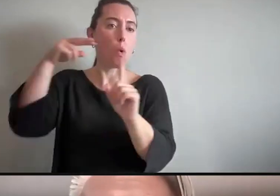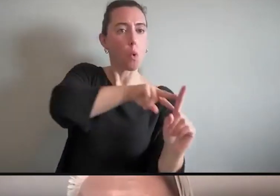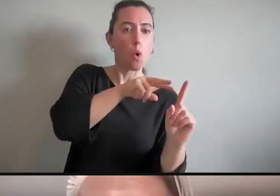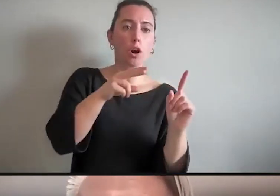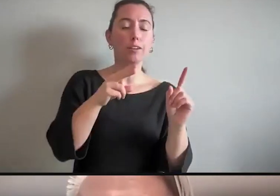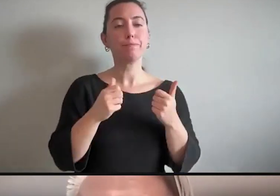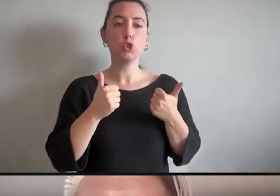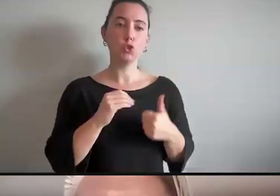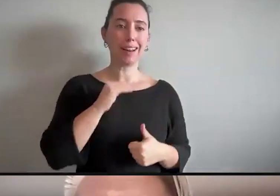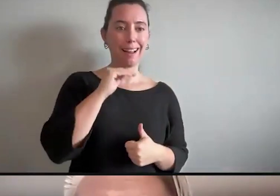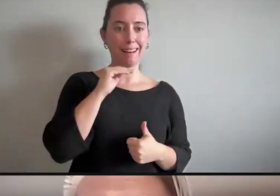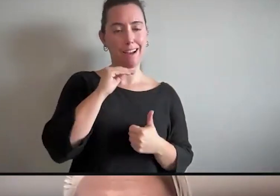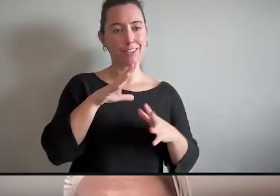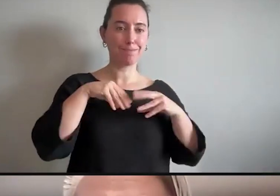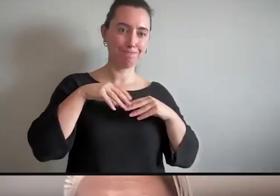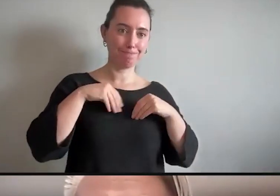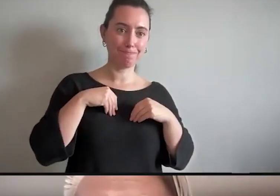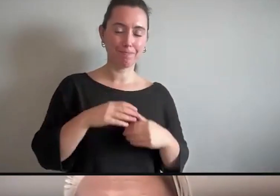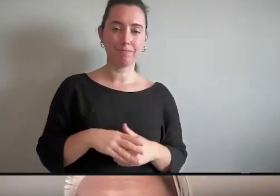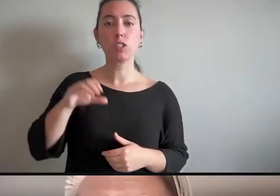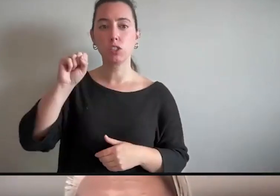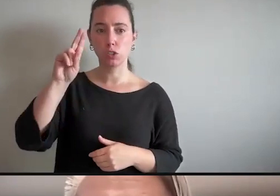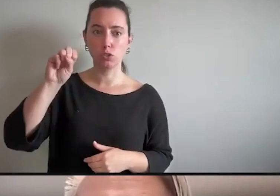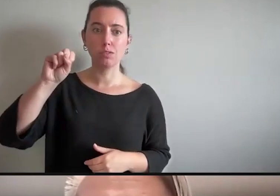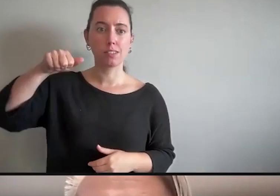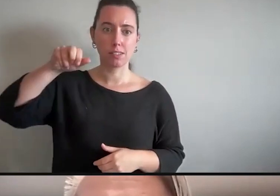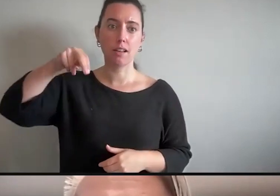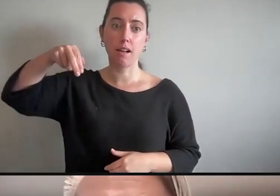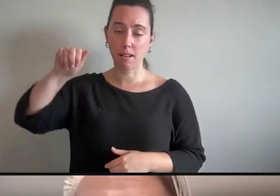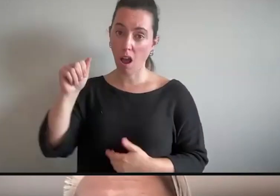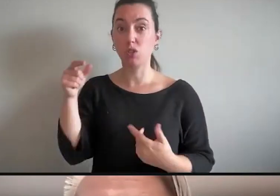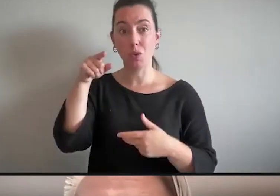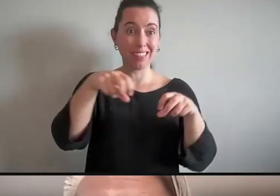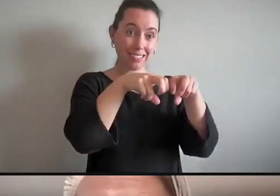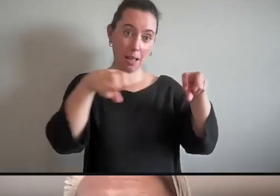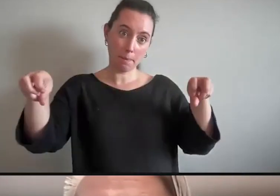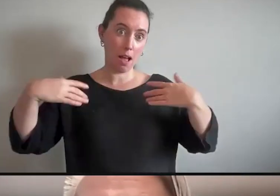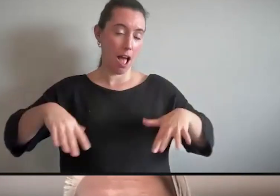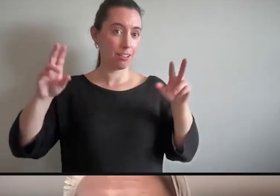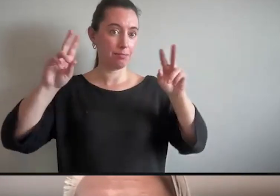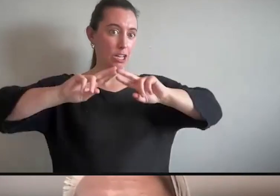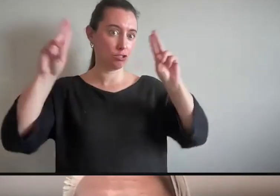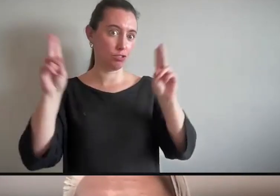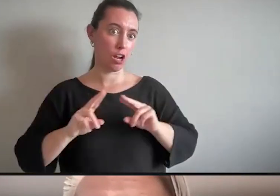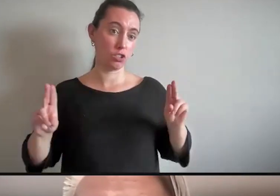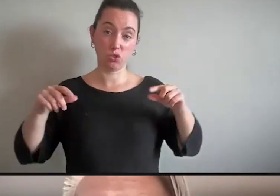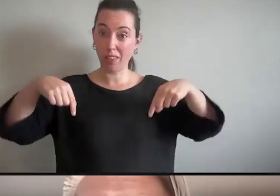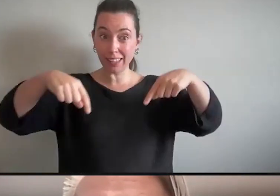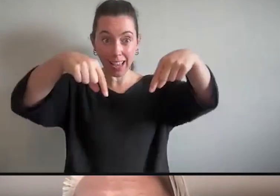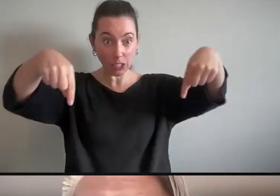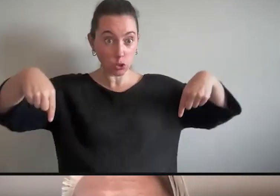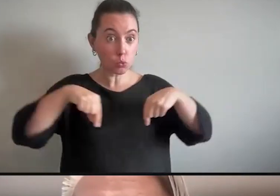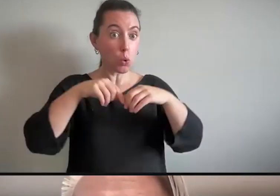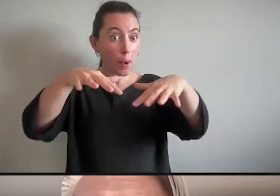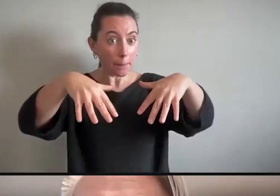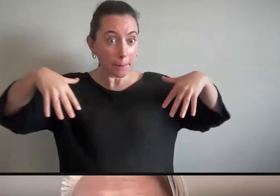enough. So this is a very international panel, and most of us, I think in the room at least, and kind of most of the